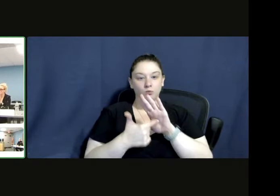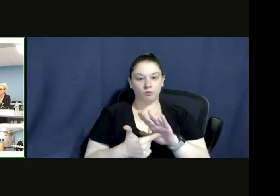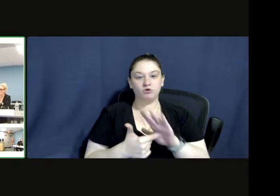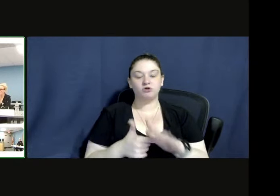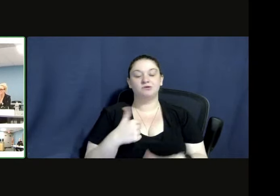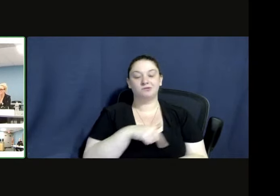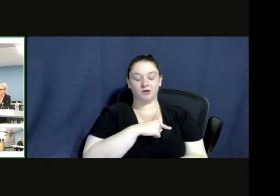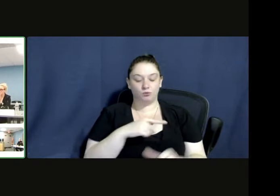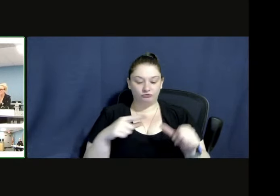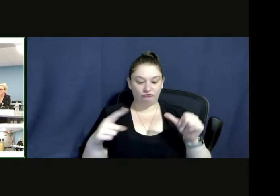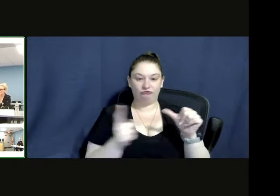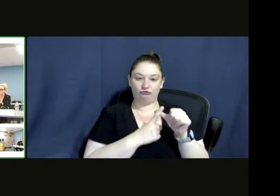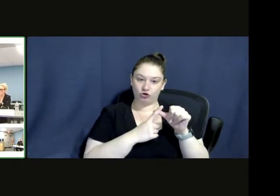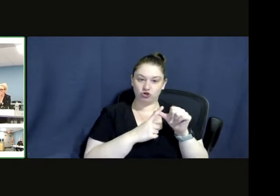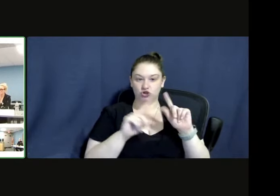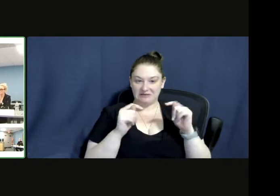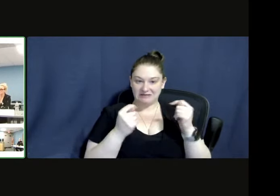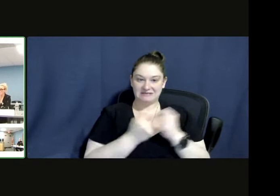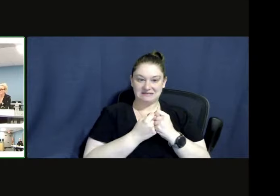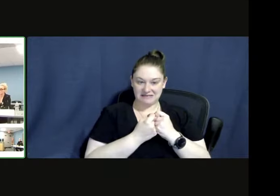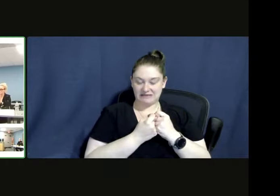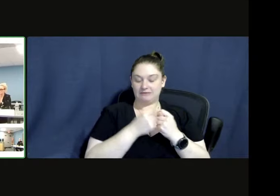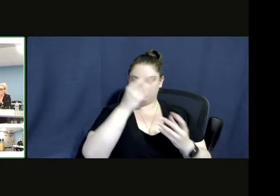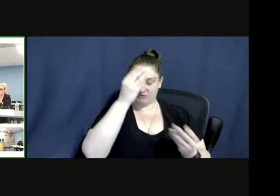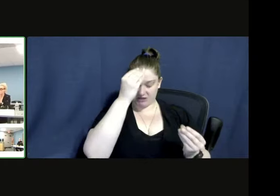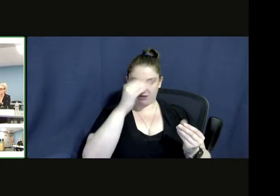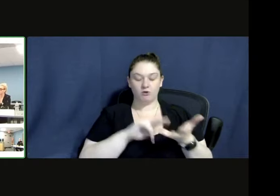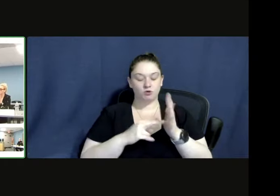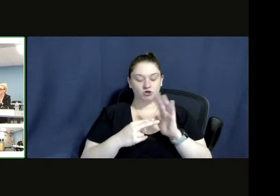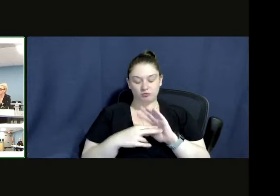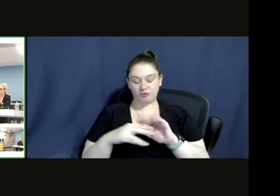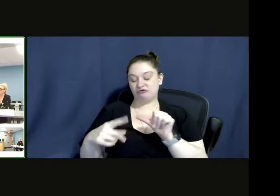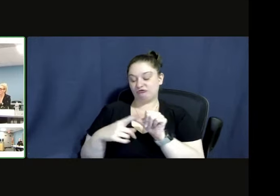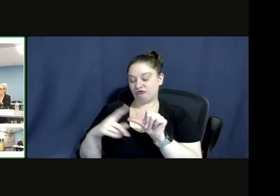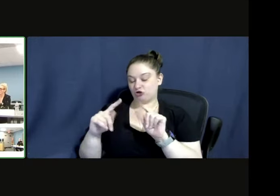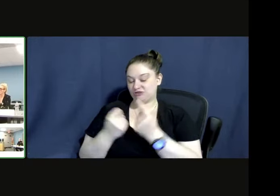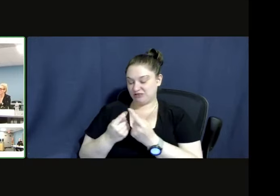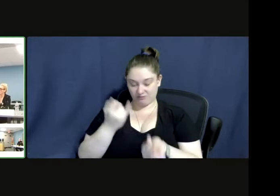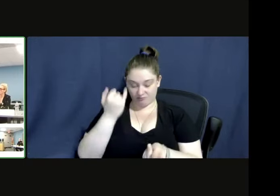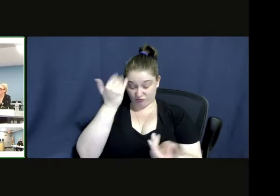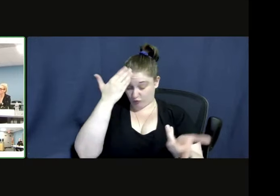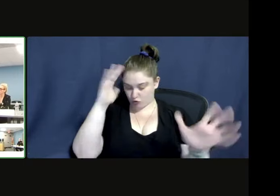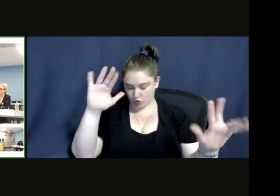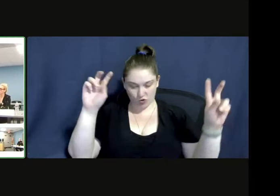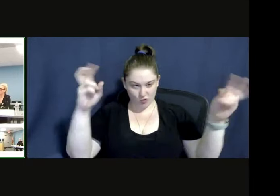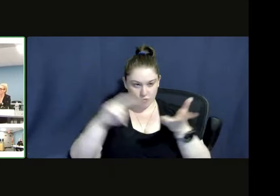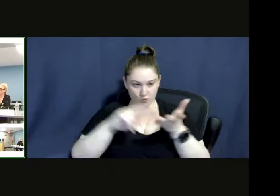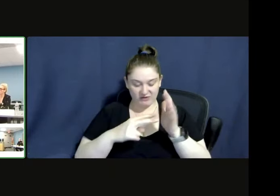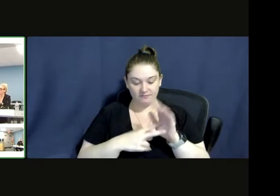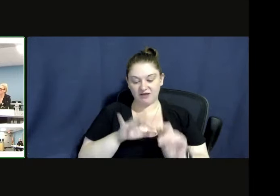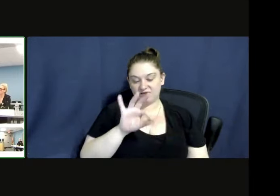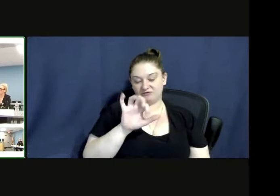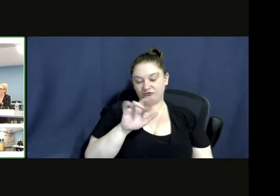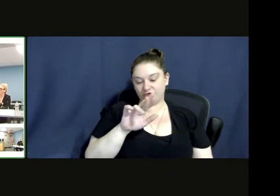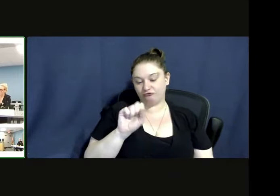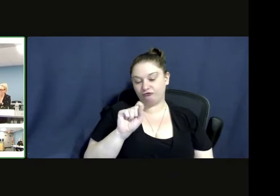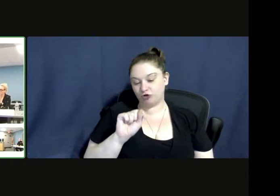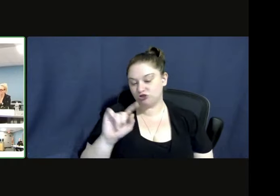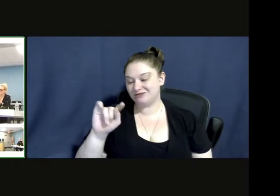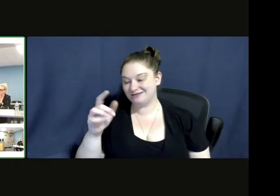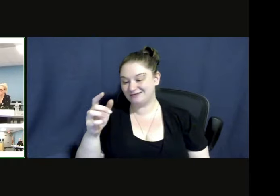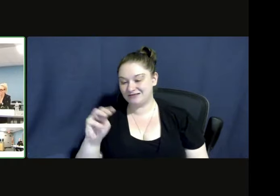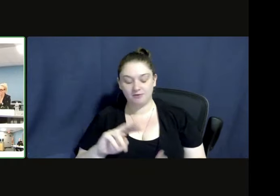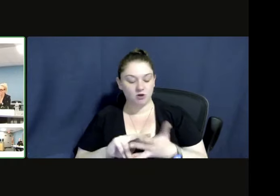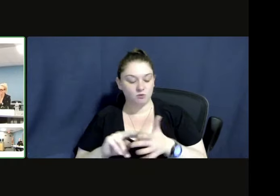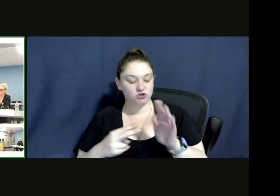team thinking. And a first team mentality means, for those of you not familiar with that term, means that those who